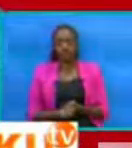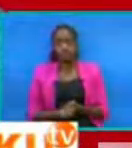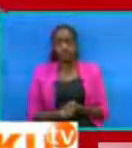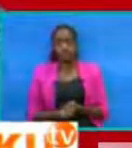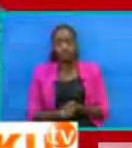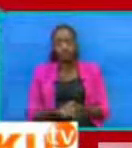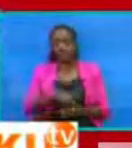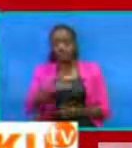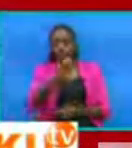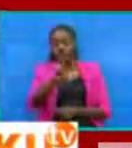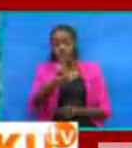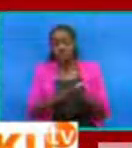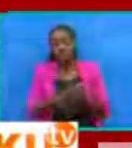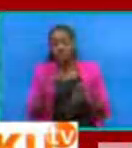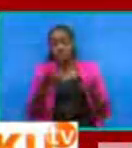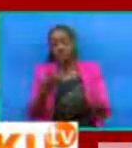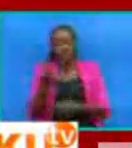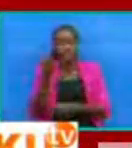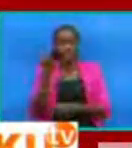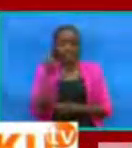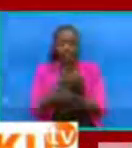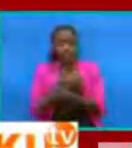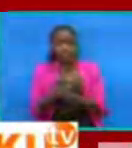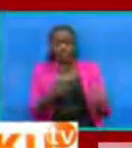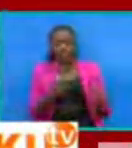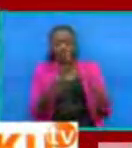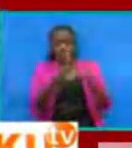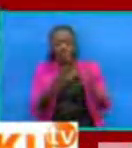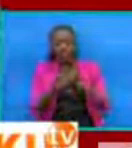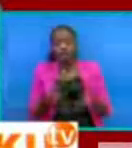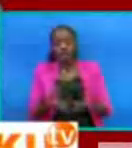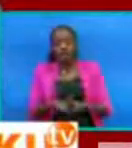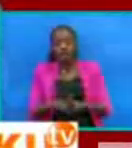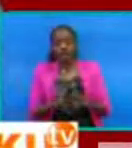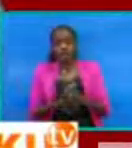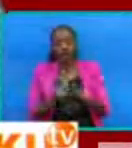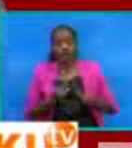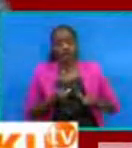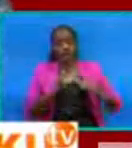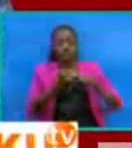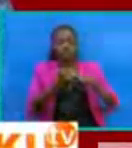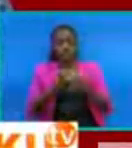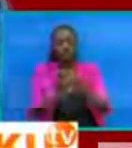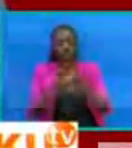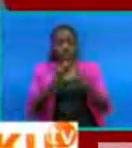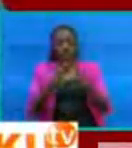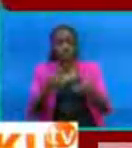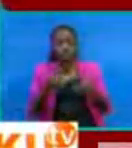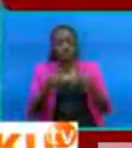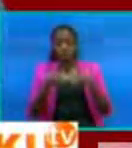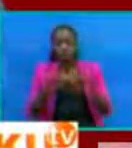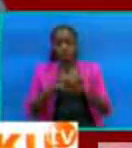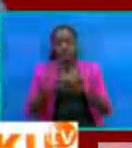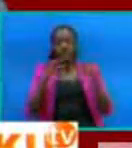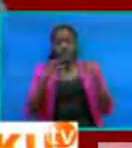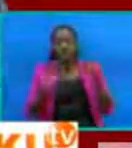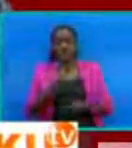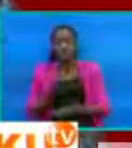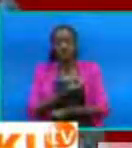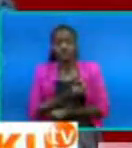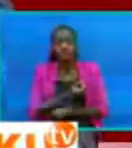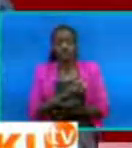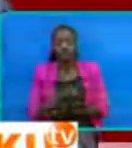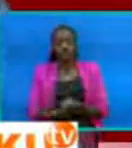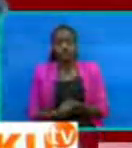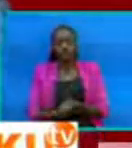area much more understood. We continue to await the arrival of our guests, and as I